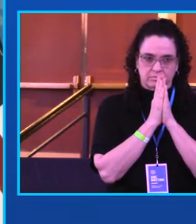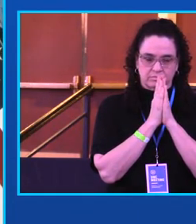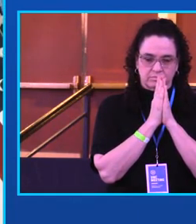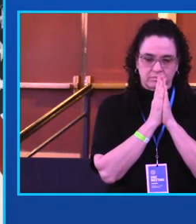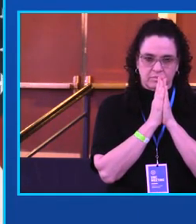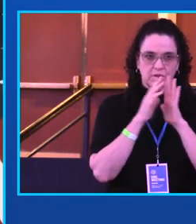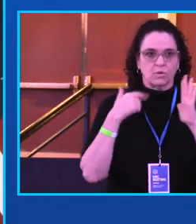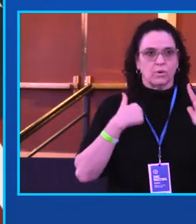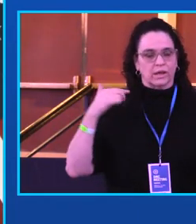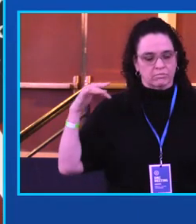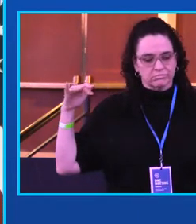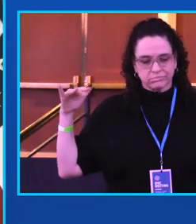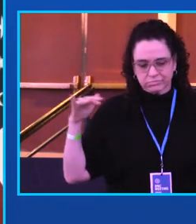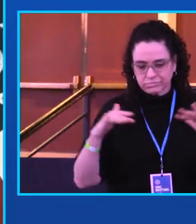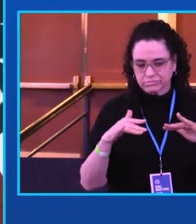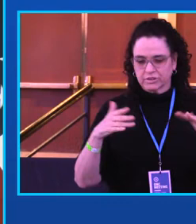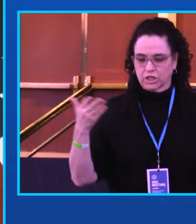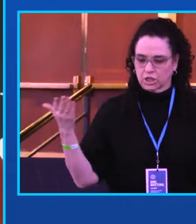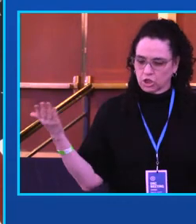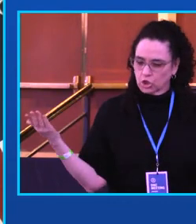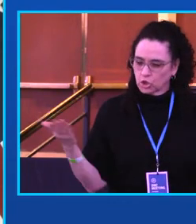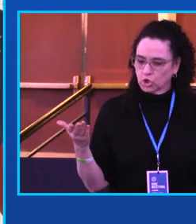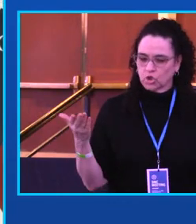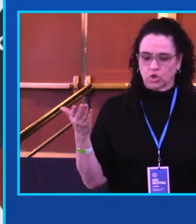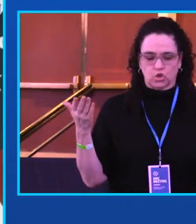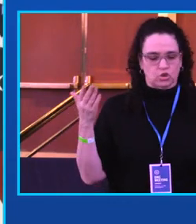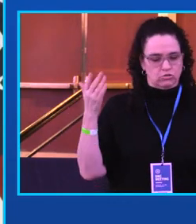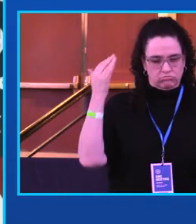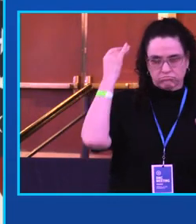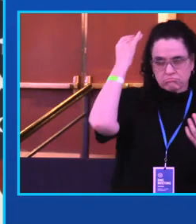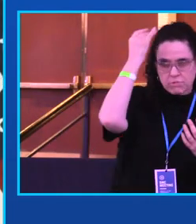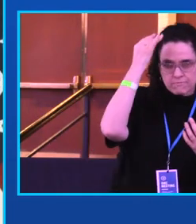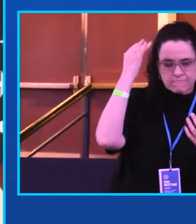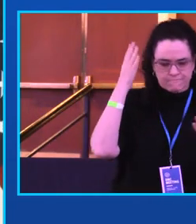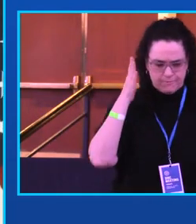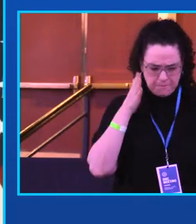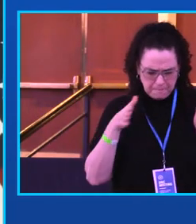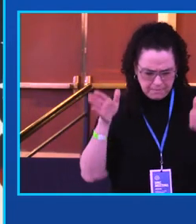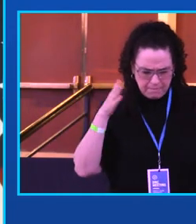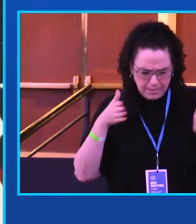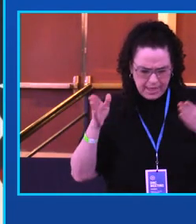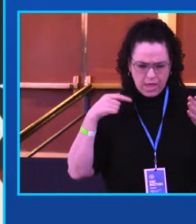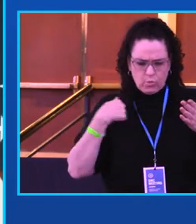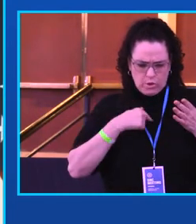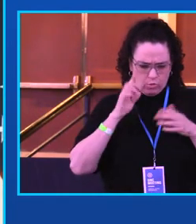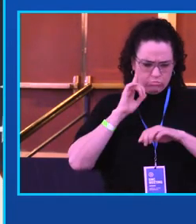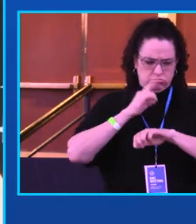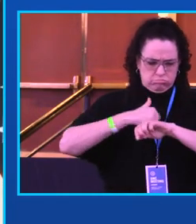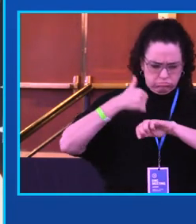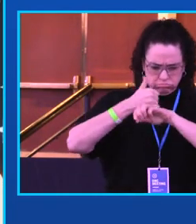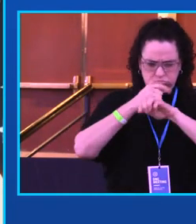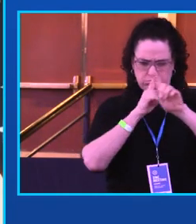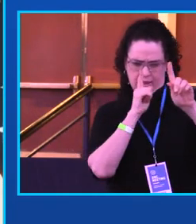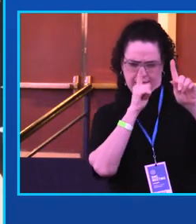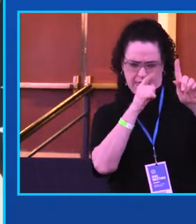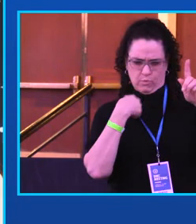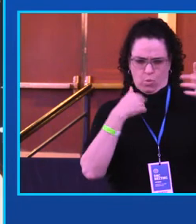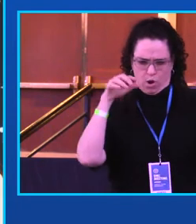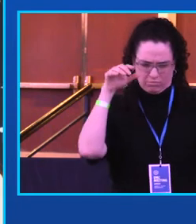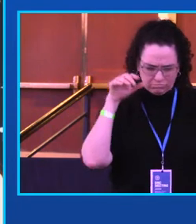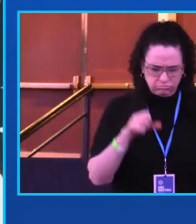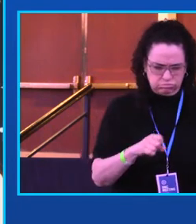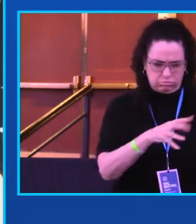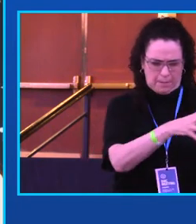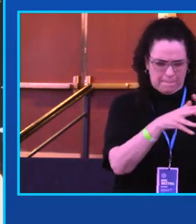We have gathered together to strategize with intentional aim to reclaim America from the clutches